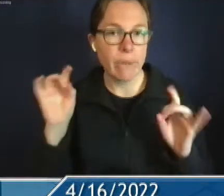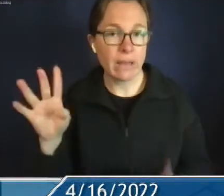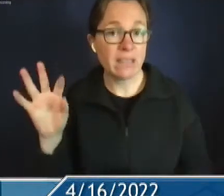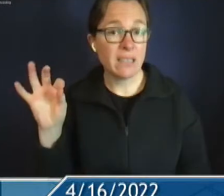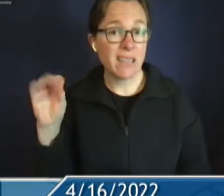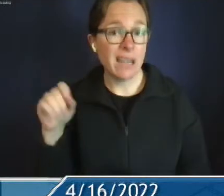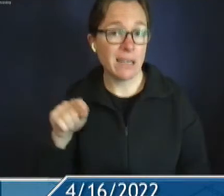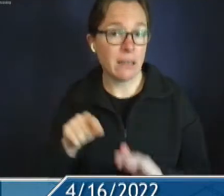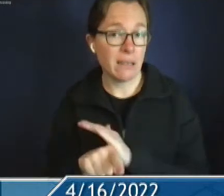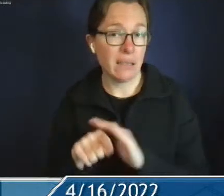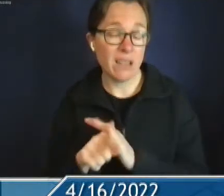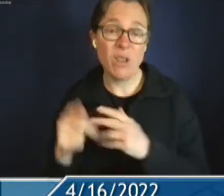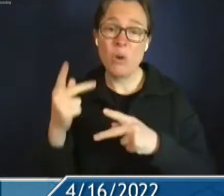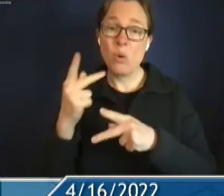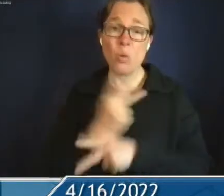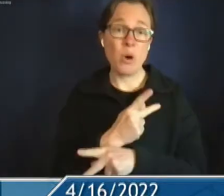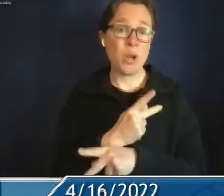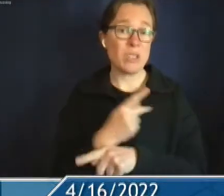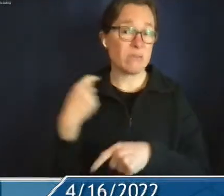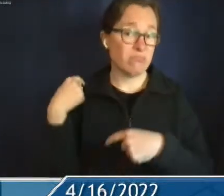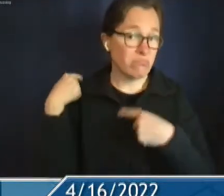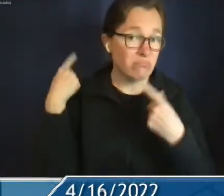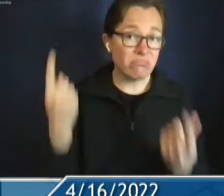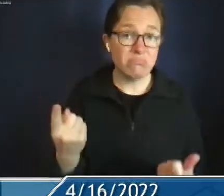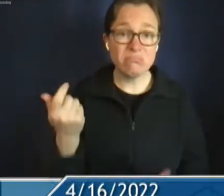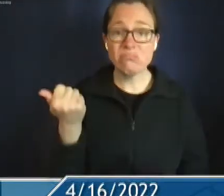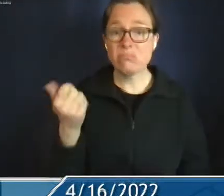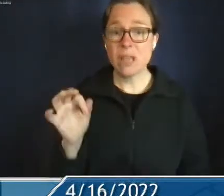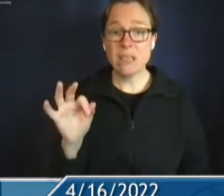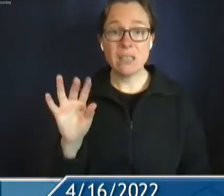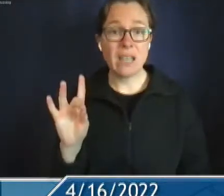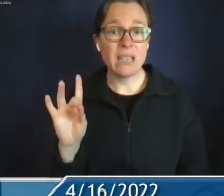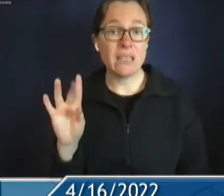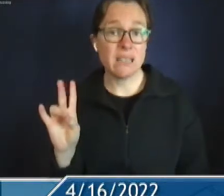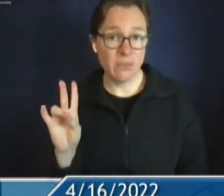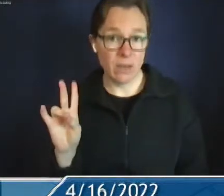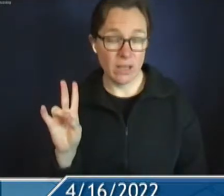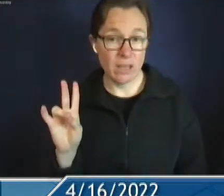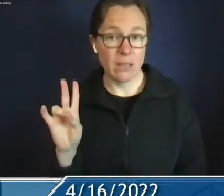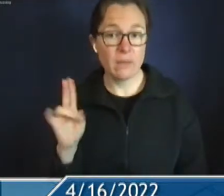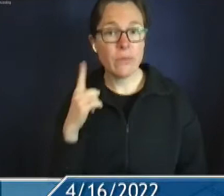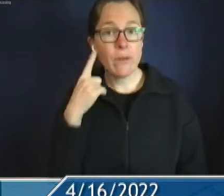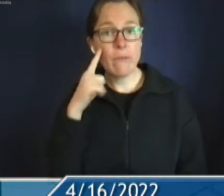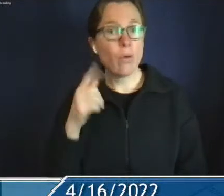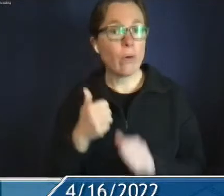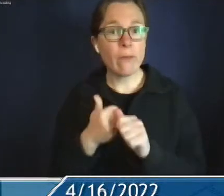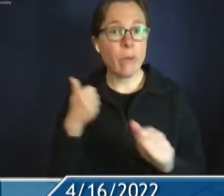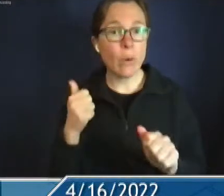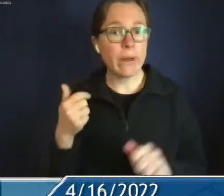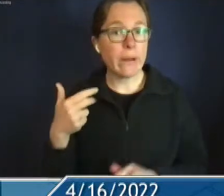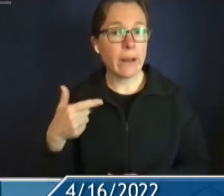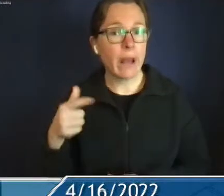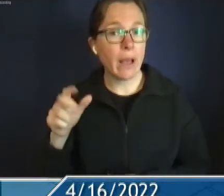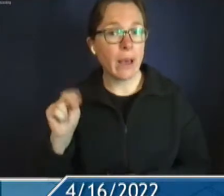it the worst year of gun violence since 1987. To prevent gun violence and to